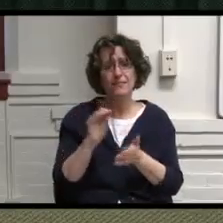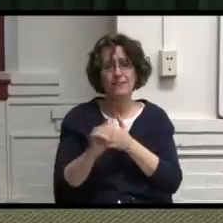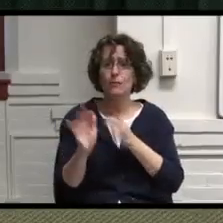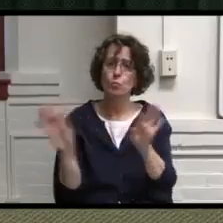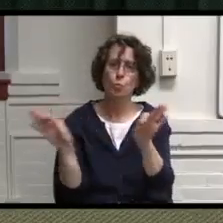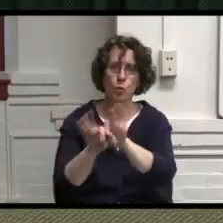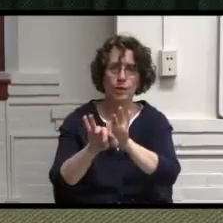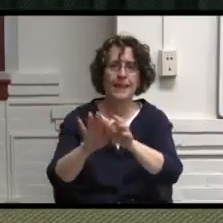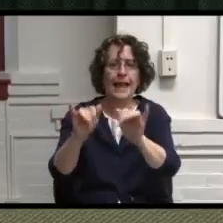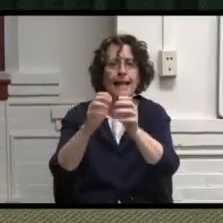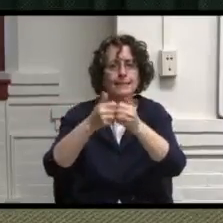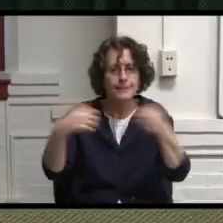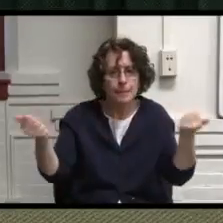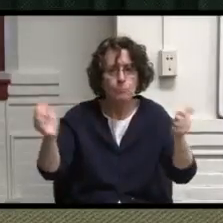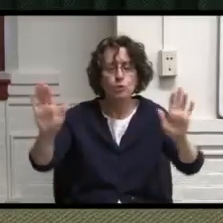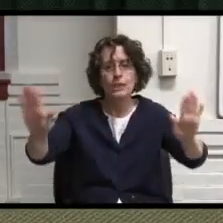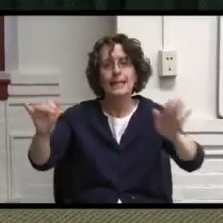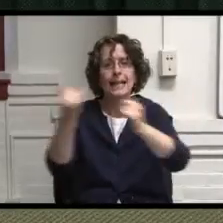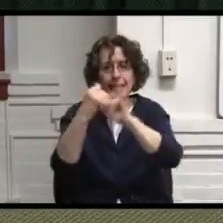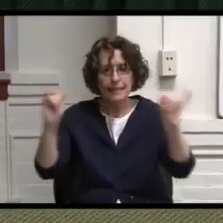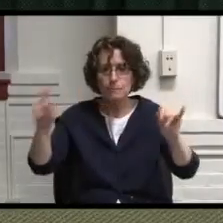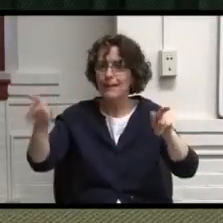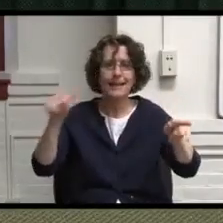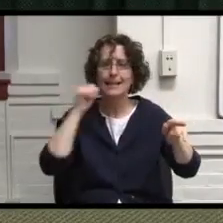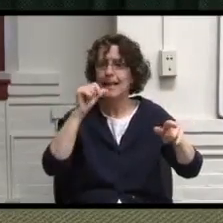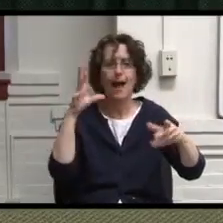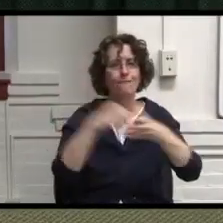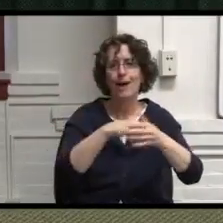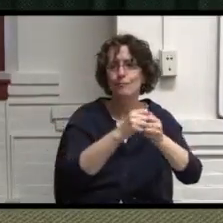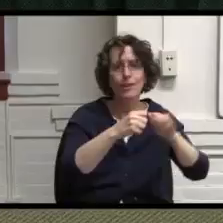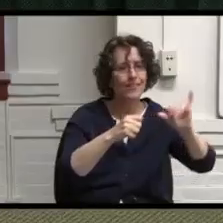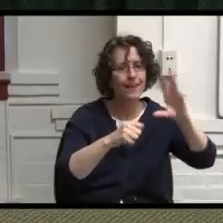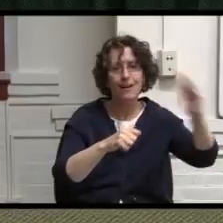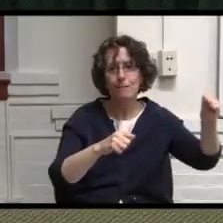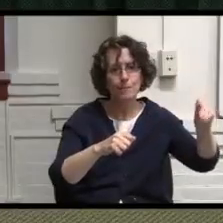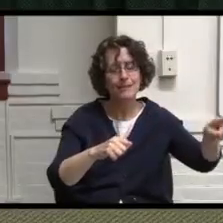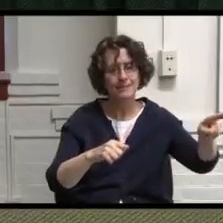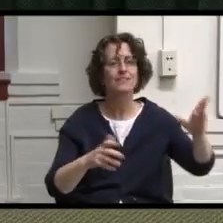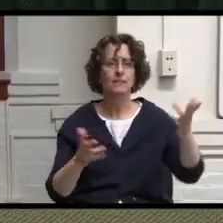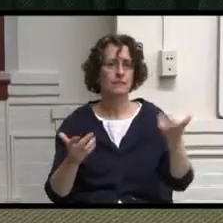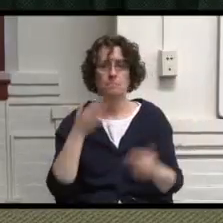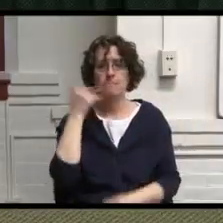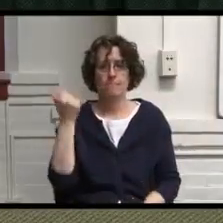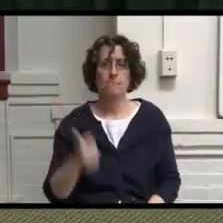mean, you're getting an independent, advice, and